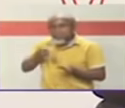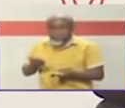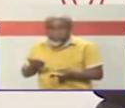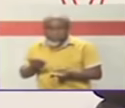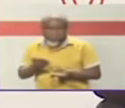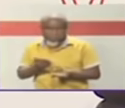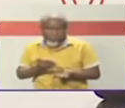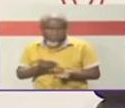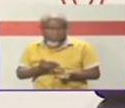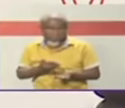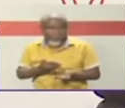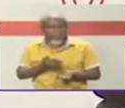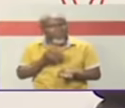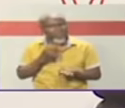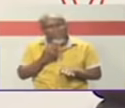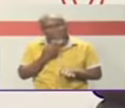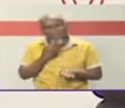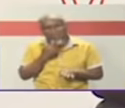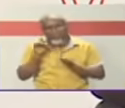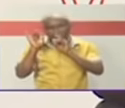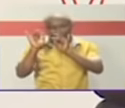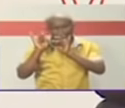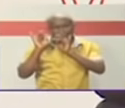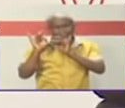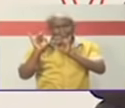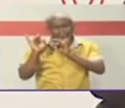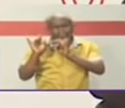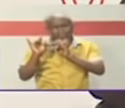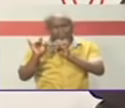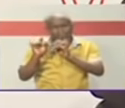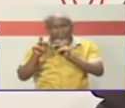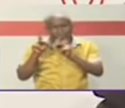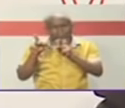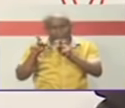my heartfelt condolences to these patients.